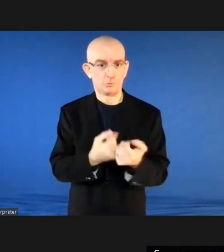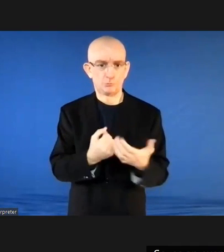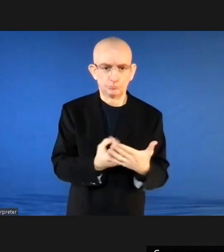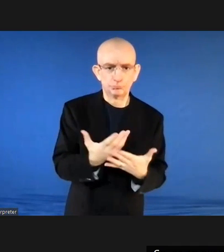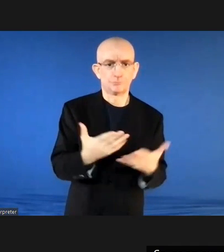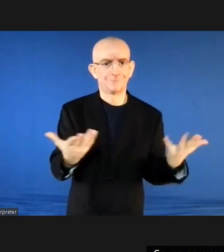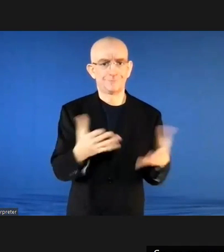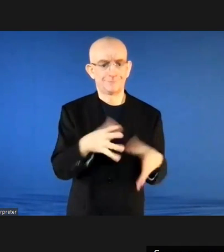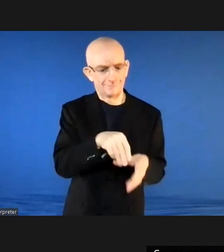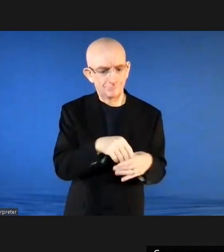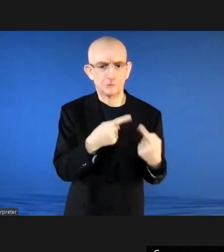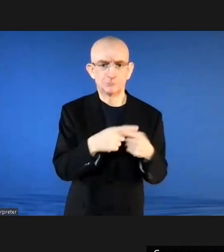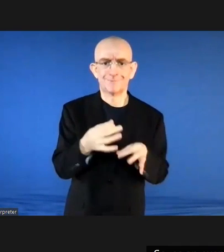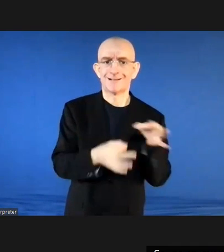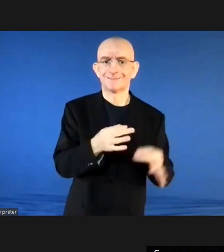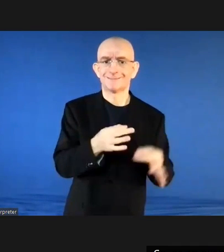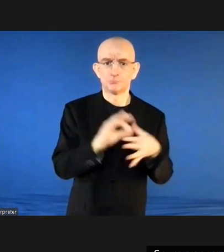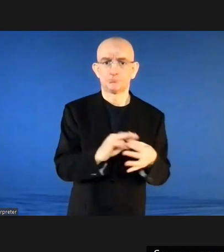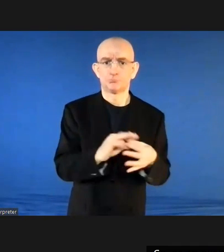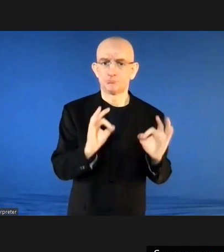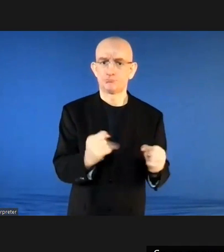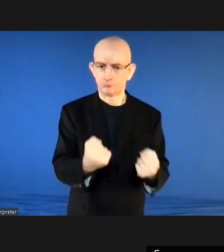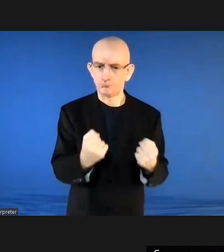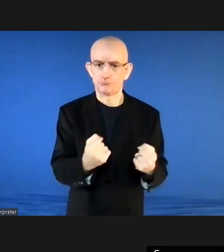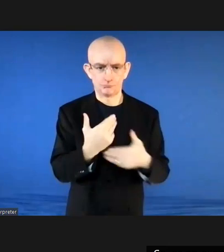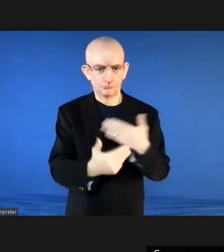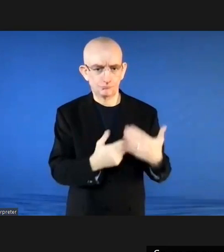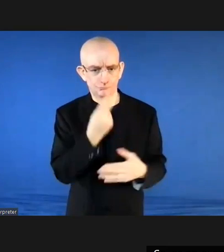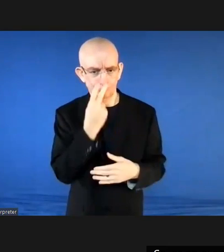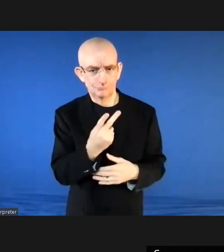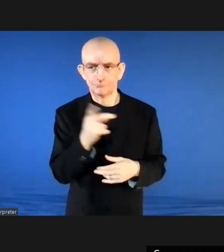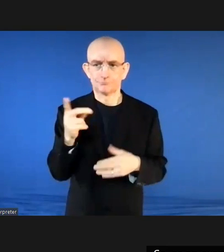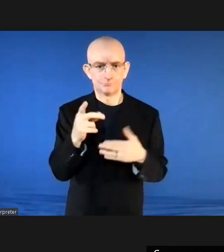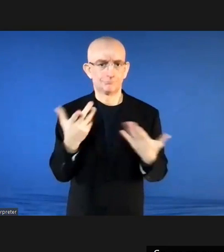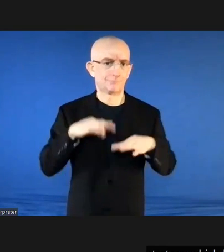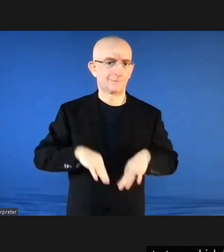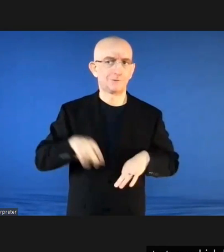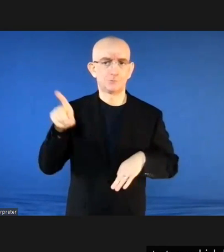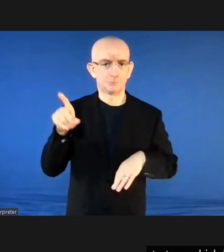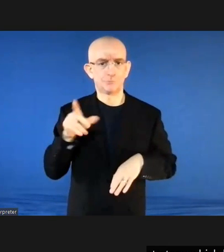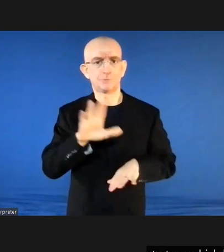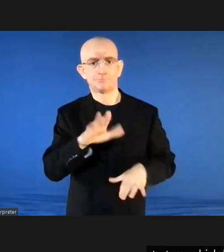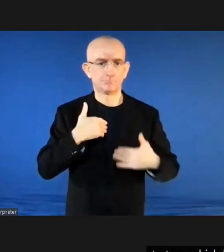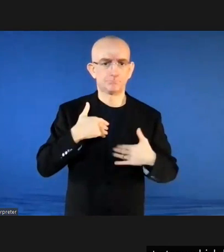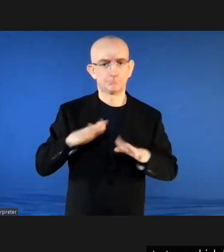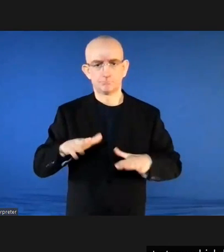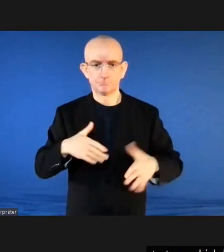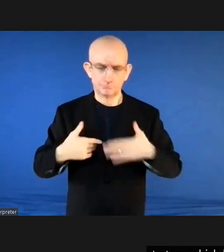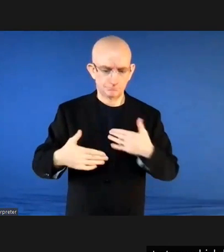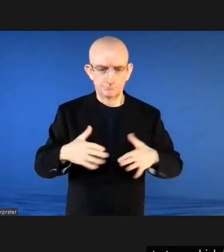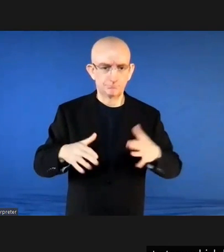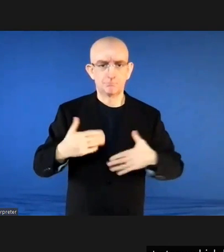leadership. And yet at the same time, quite a lot of budget has been spent on building new special schools for children